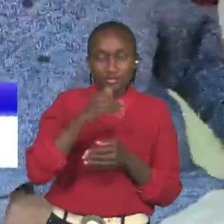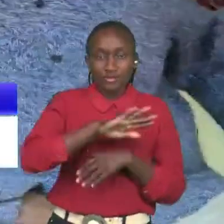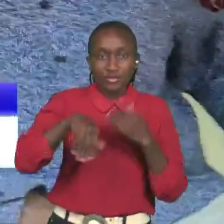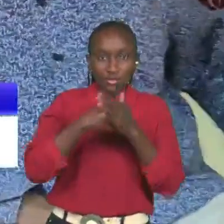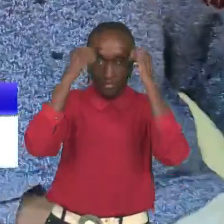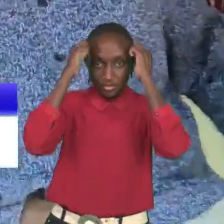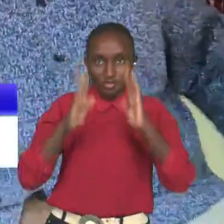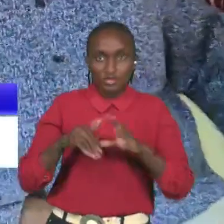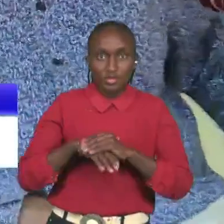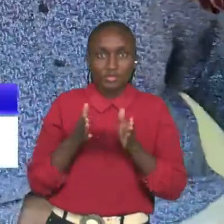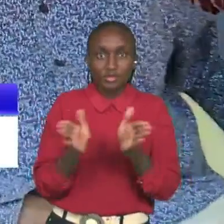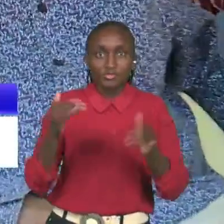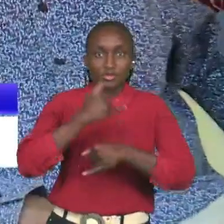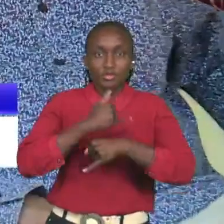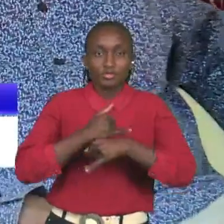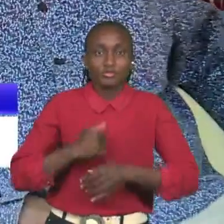institutions.